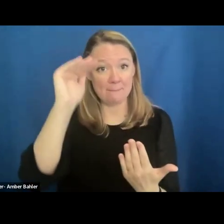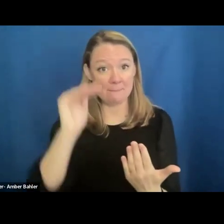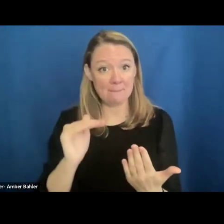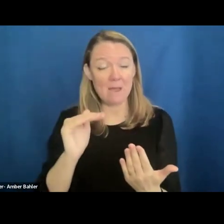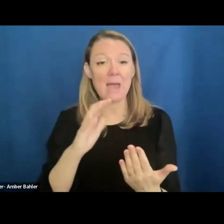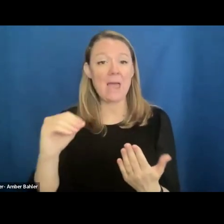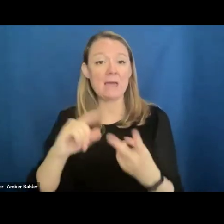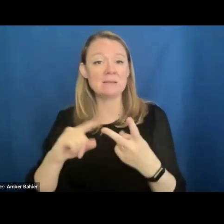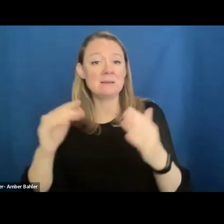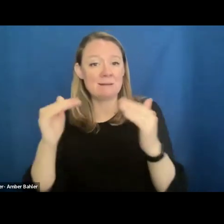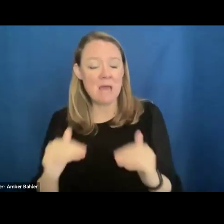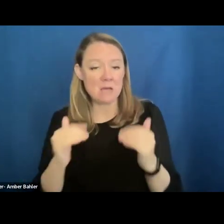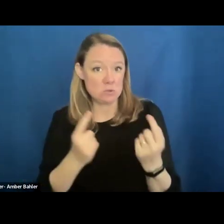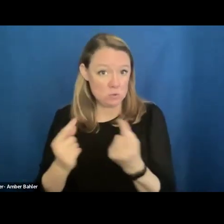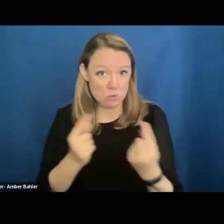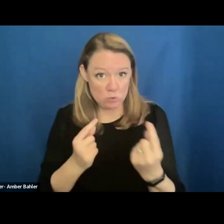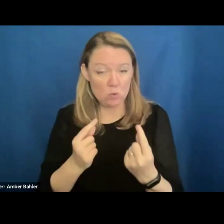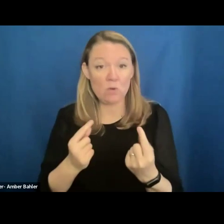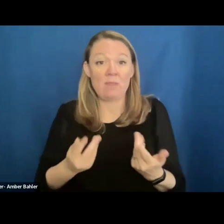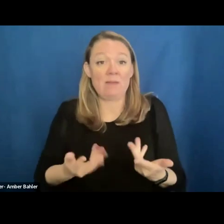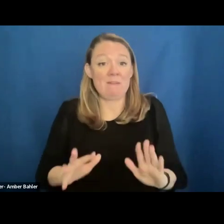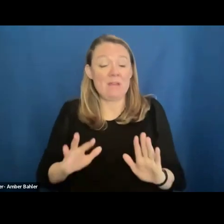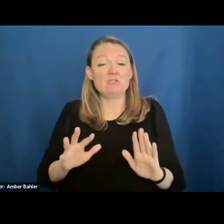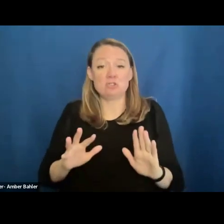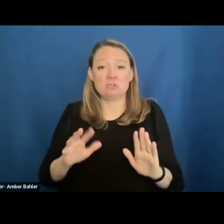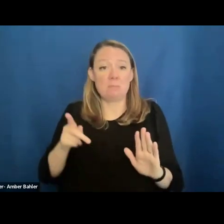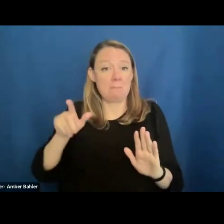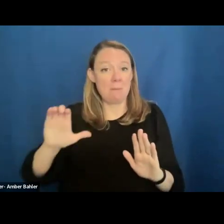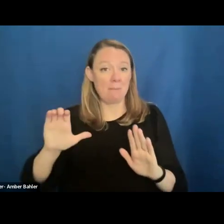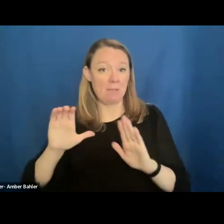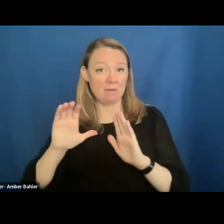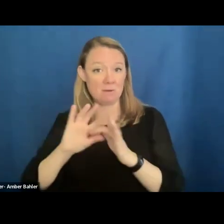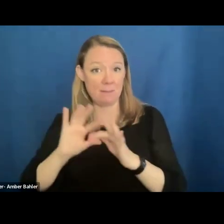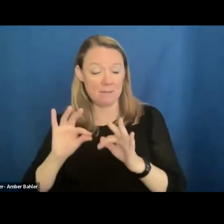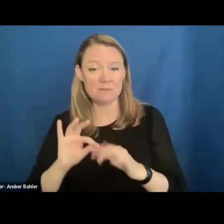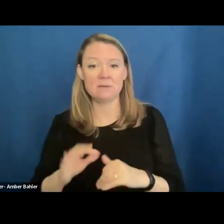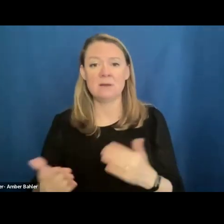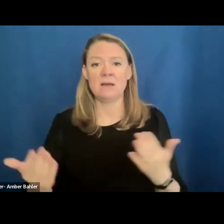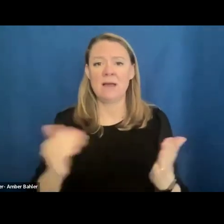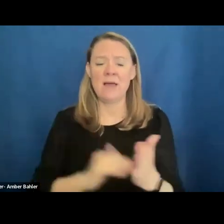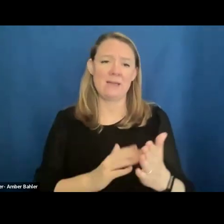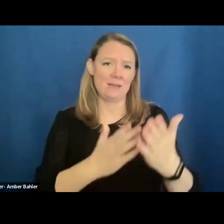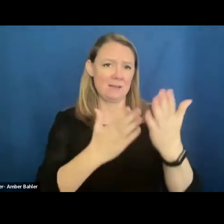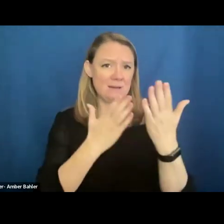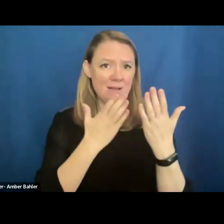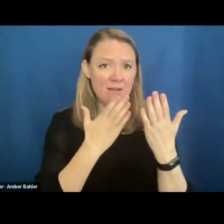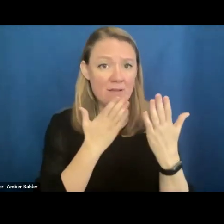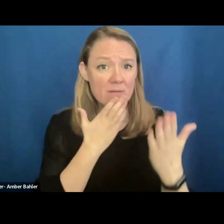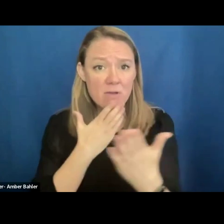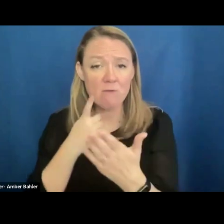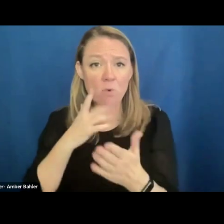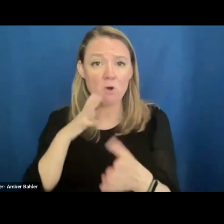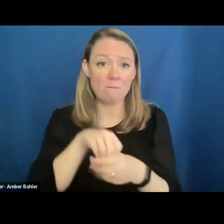So I just, again, want to thank each of you for your engagement today, for your great questions, and for all of